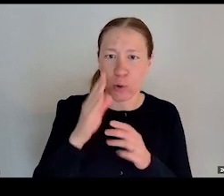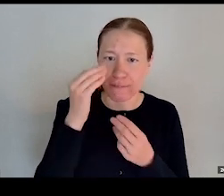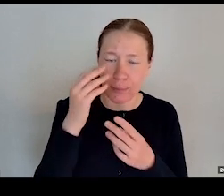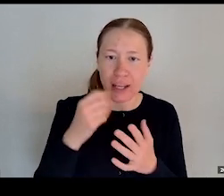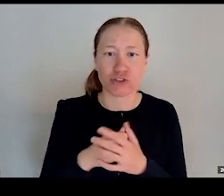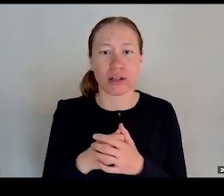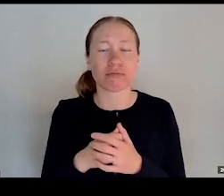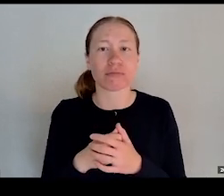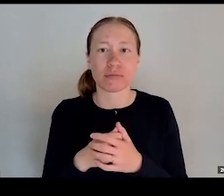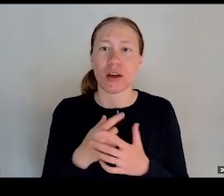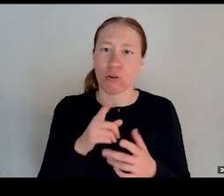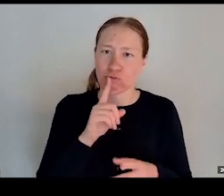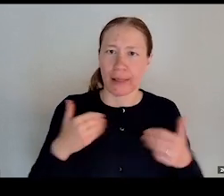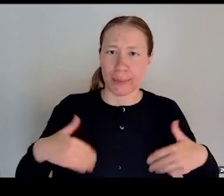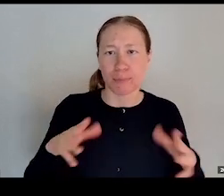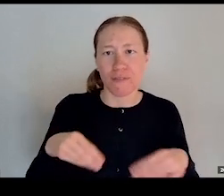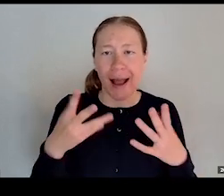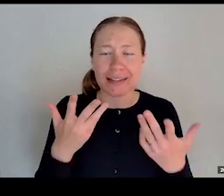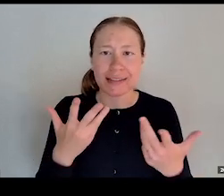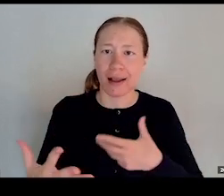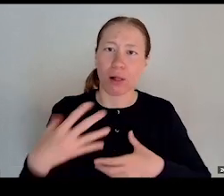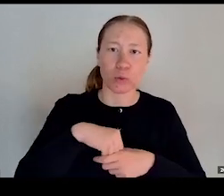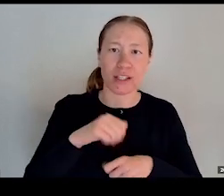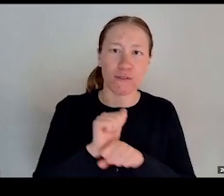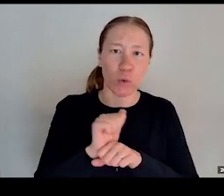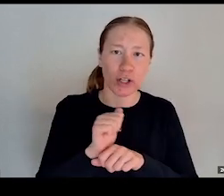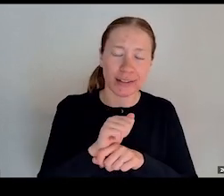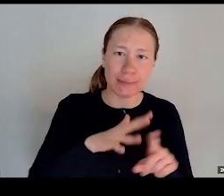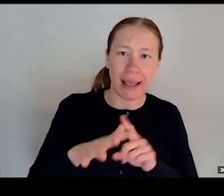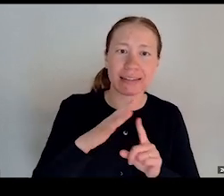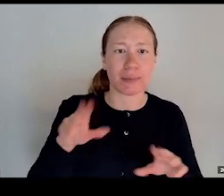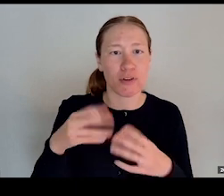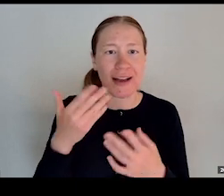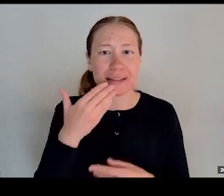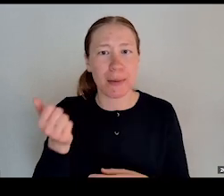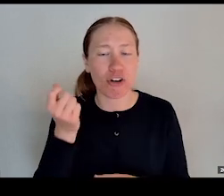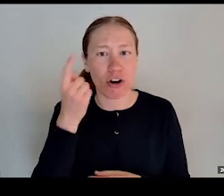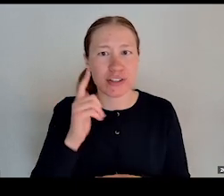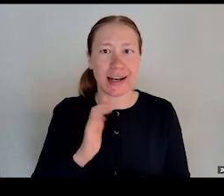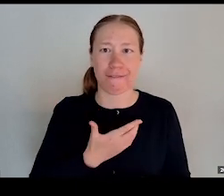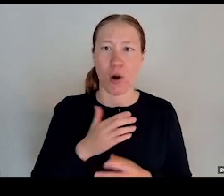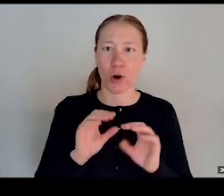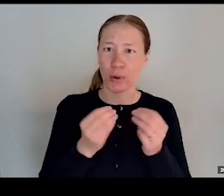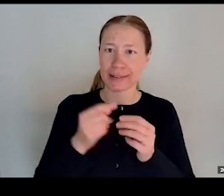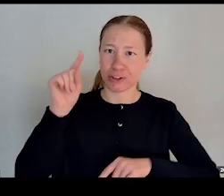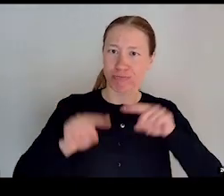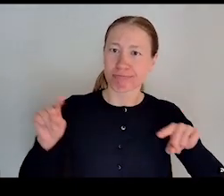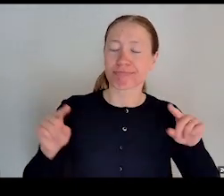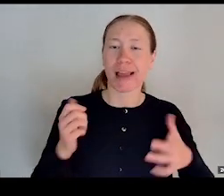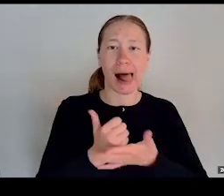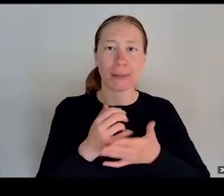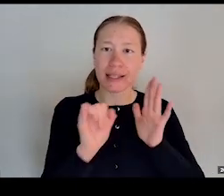in creating inclusive workspaces. It helps to provide a better understanding of the diversity of our organization and helps